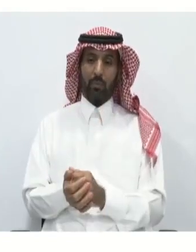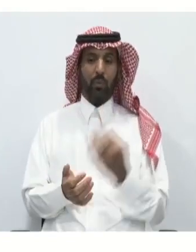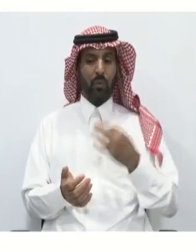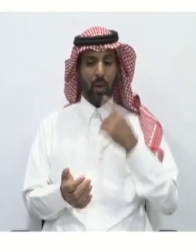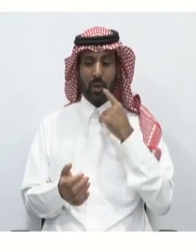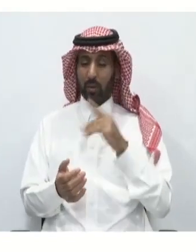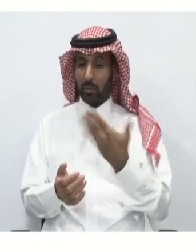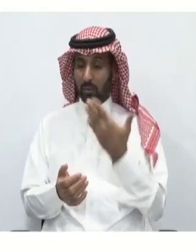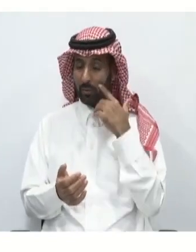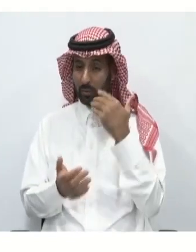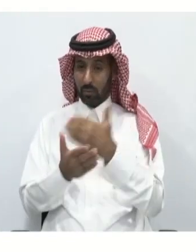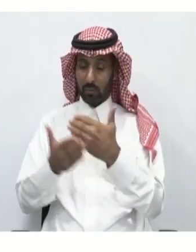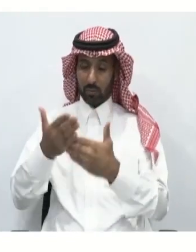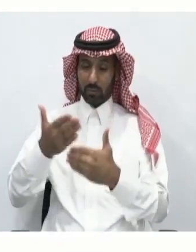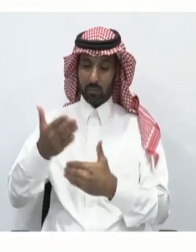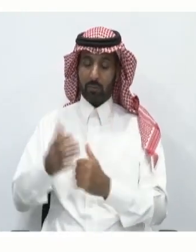mentioned?